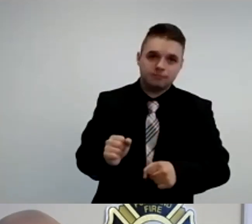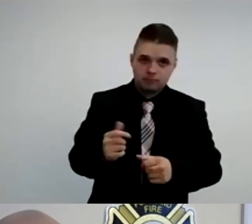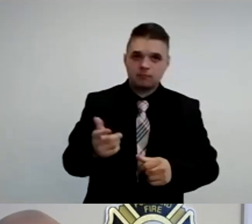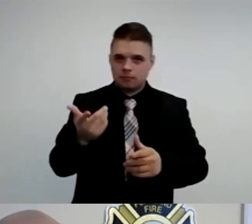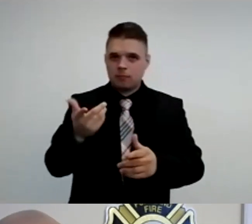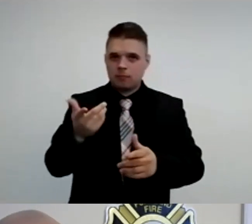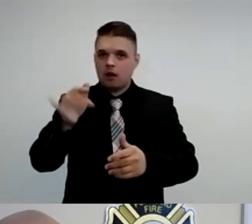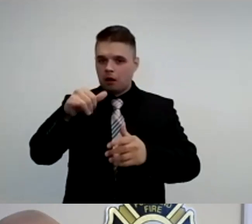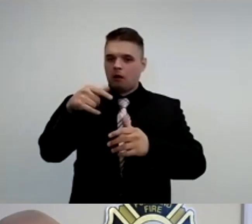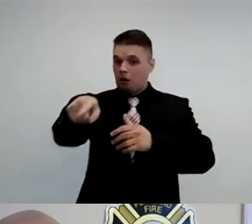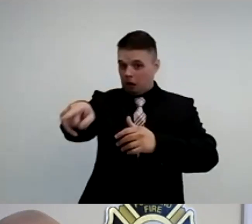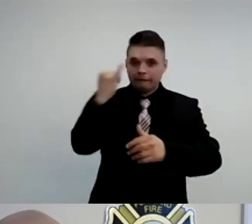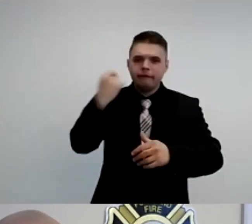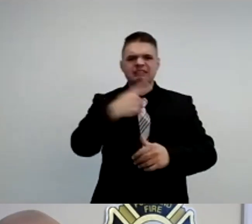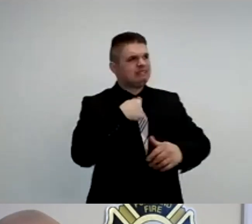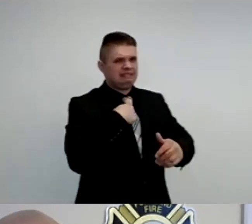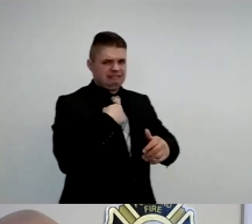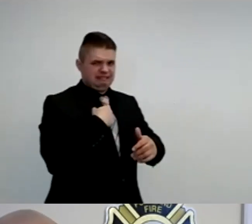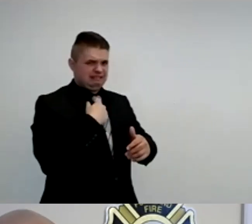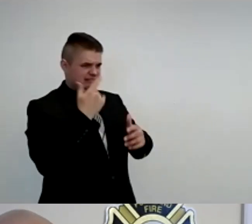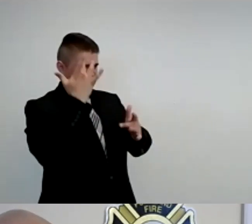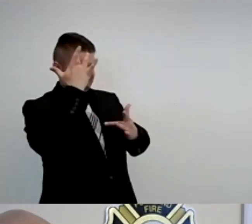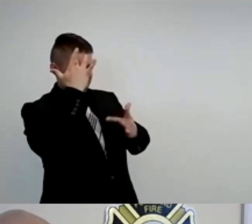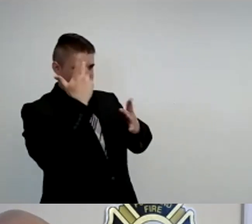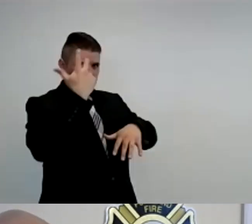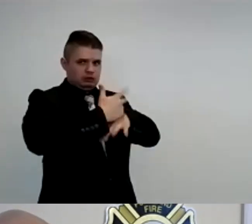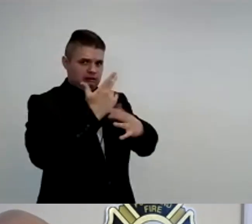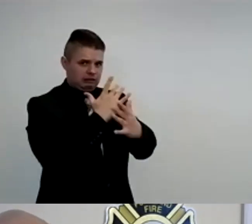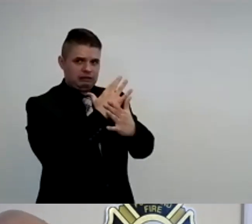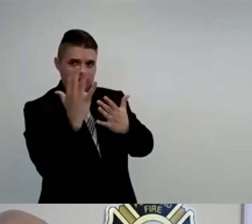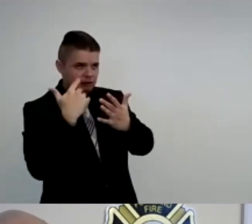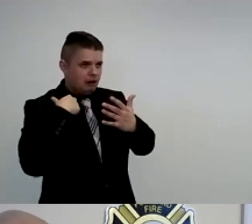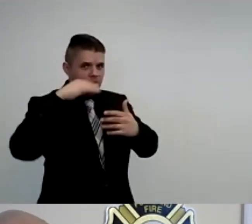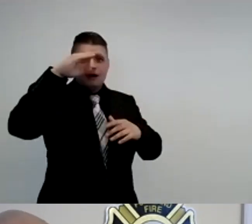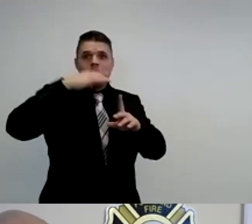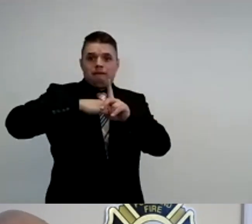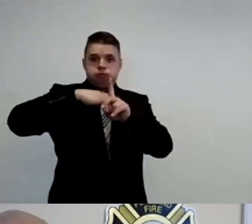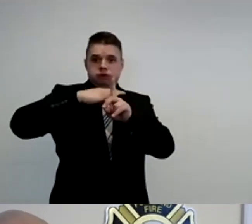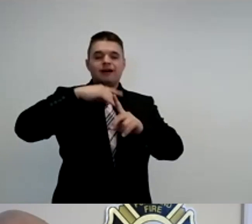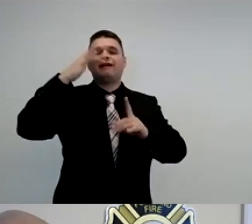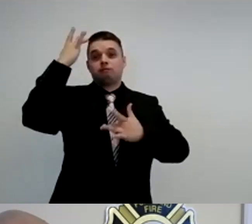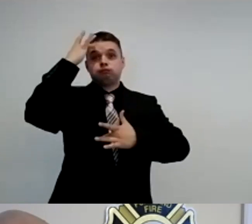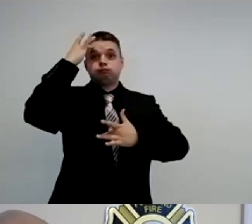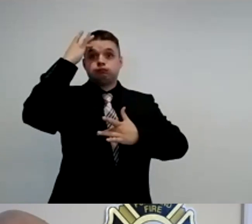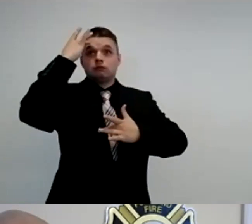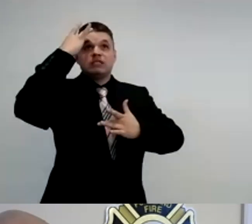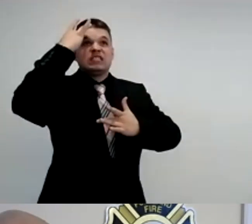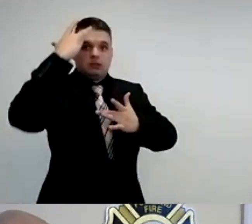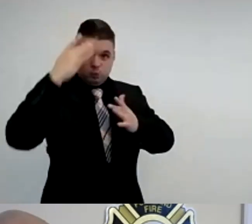longer contagious, again, 72 hours after your fever has gone away and your symptoms are clearly better.